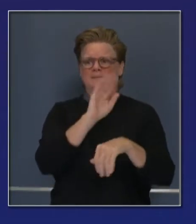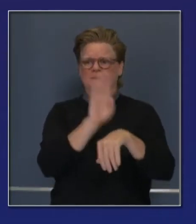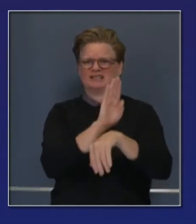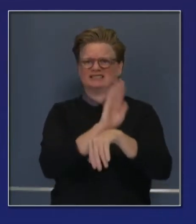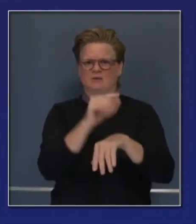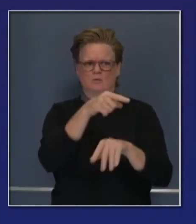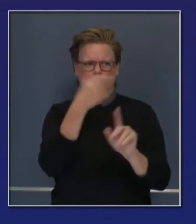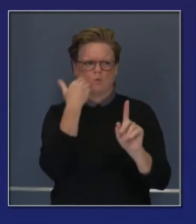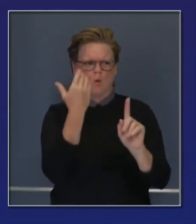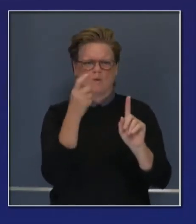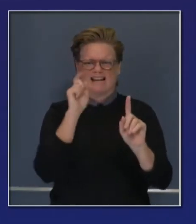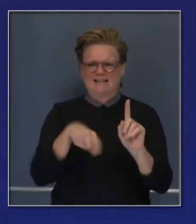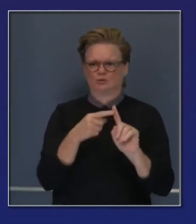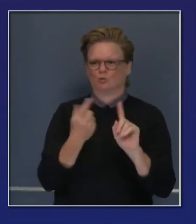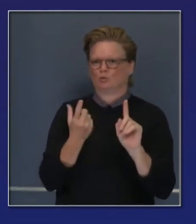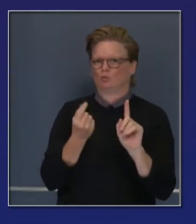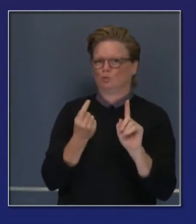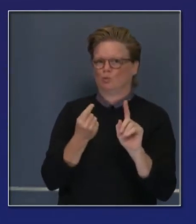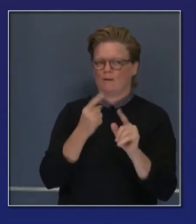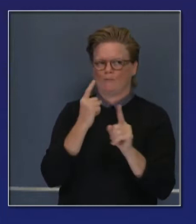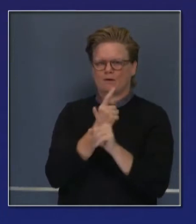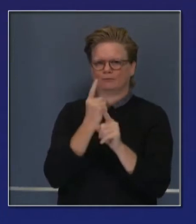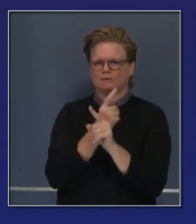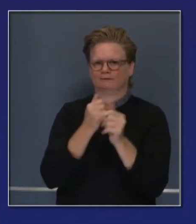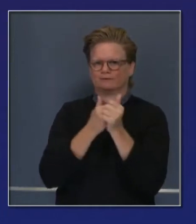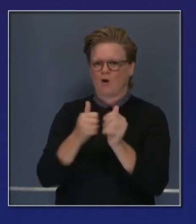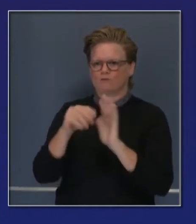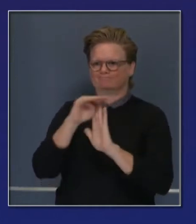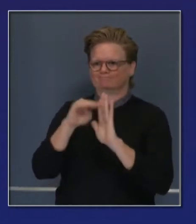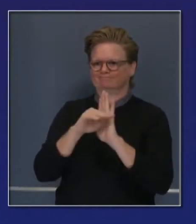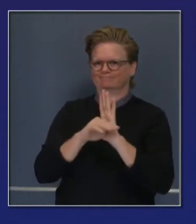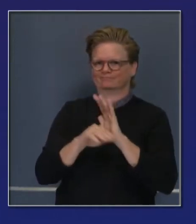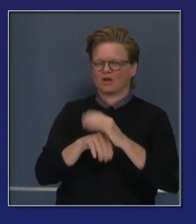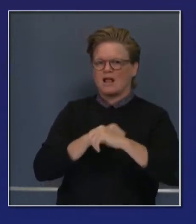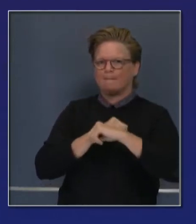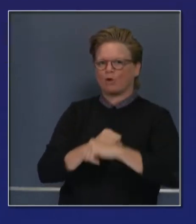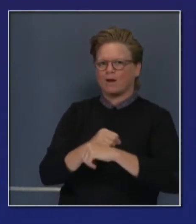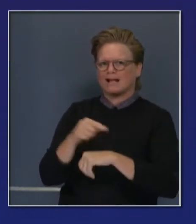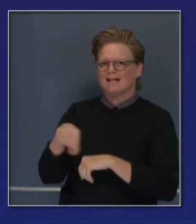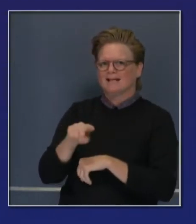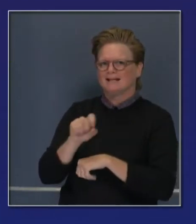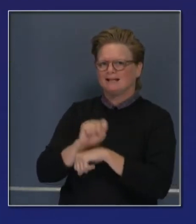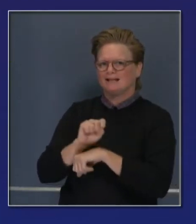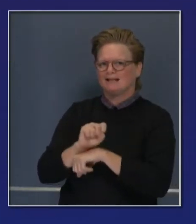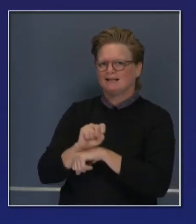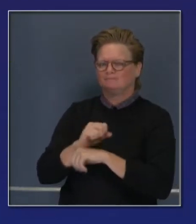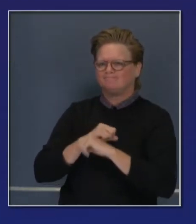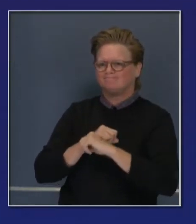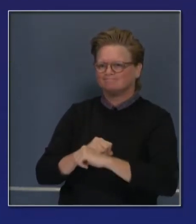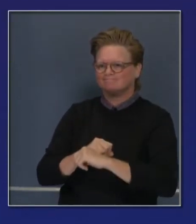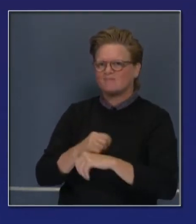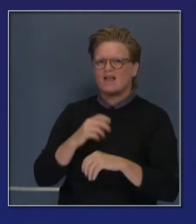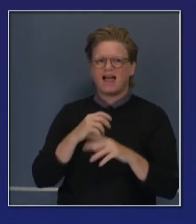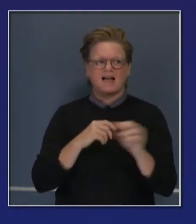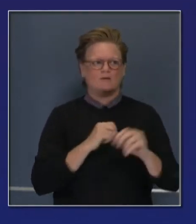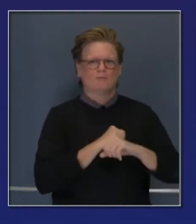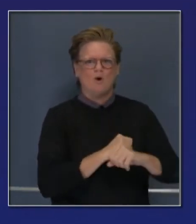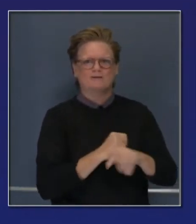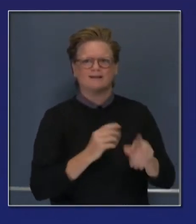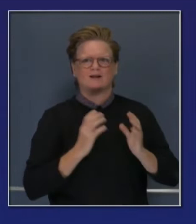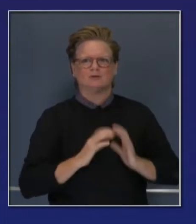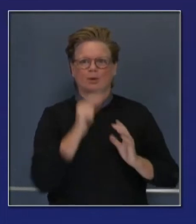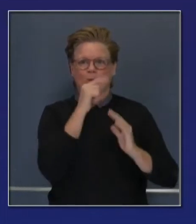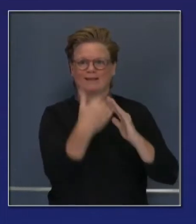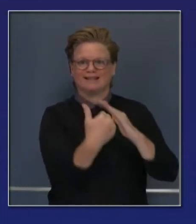sectors and different industries in our economy. So we've been working with a number of digital platforms, a number of